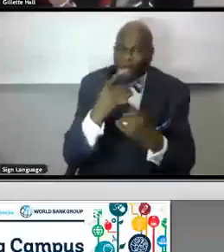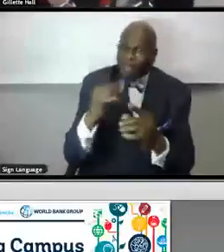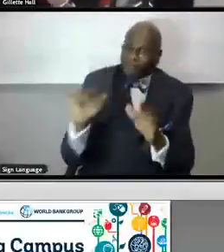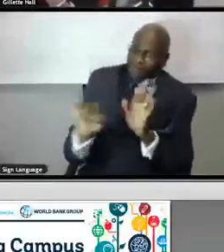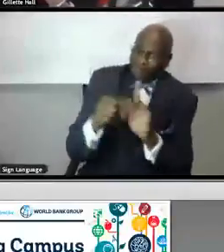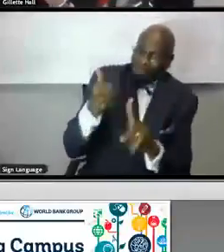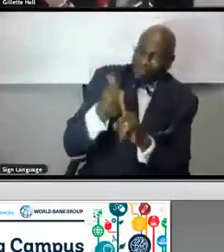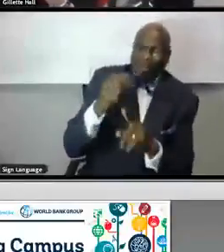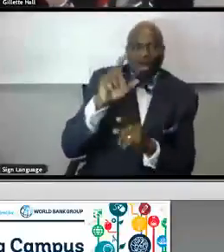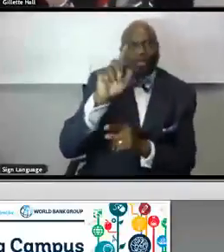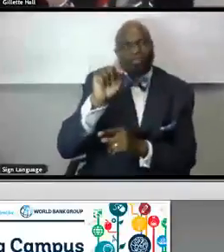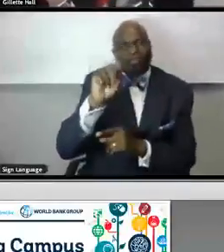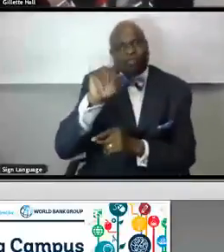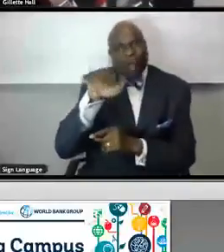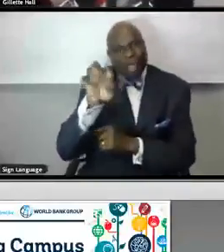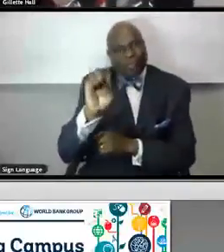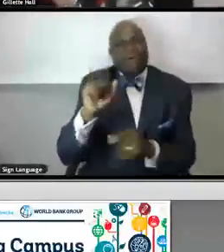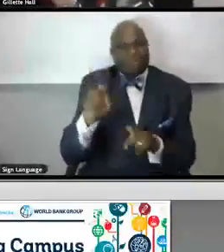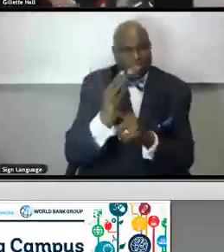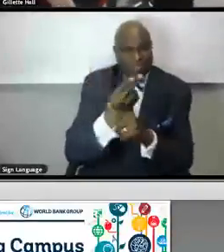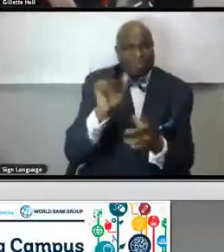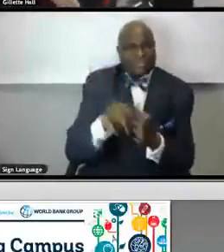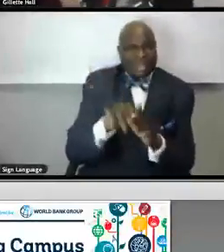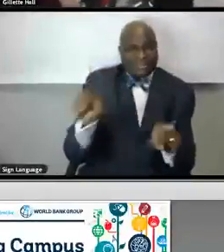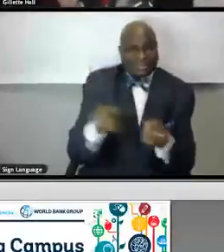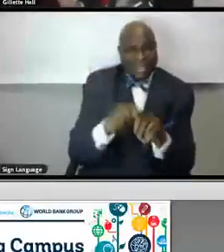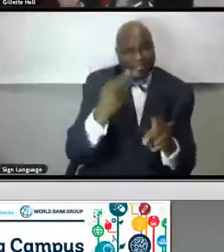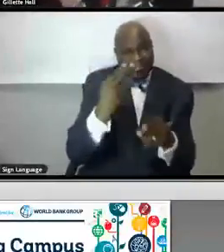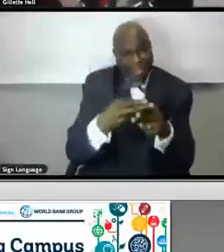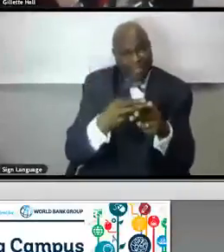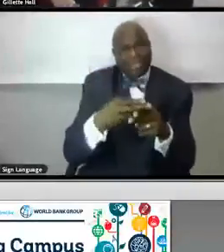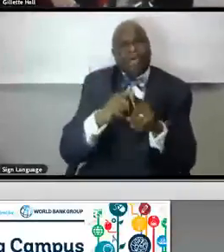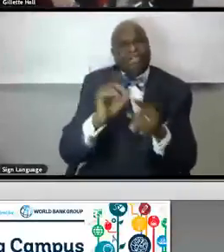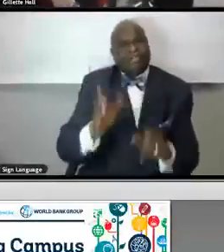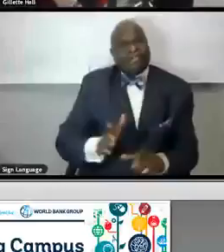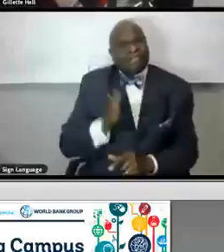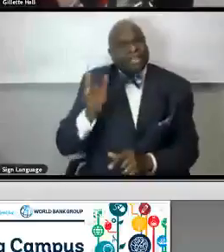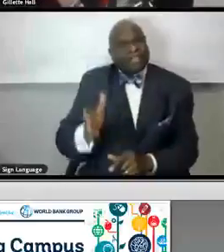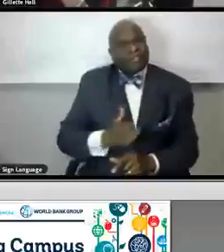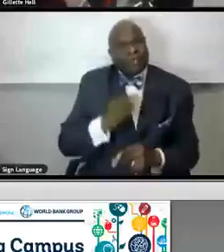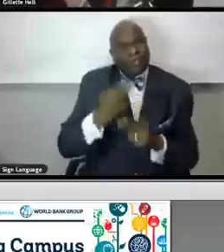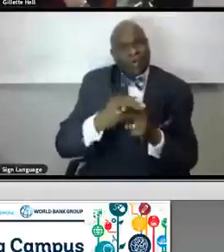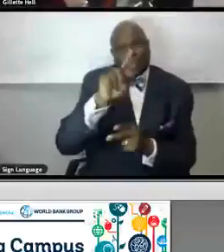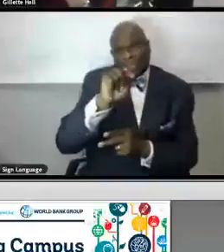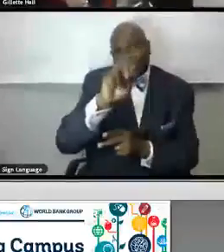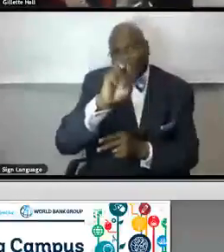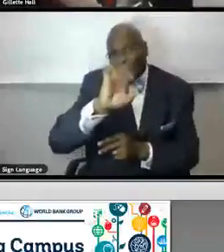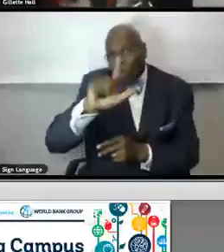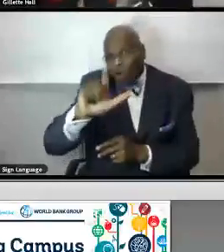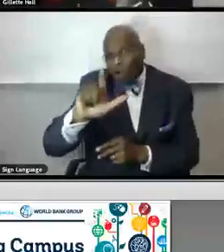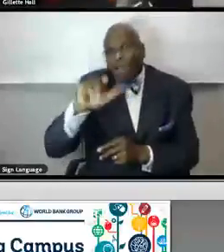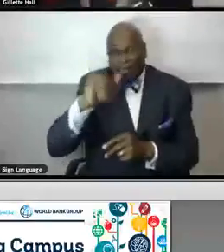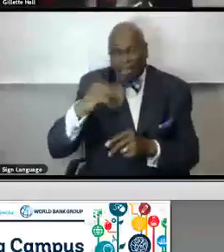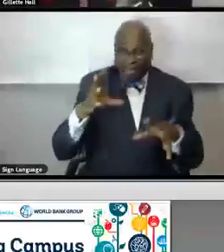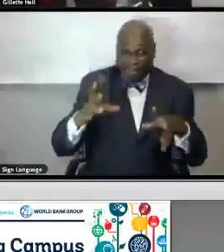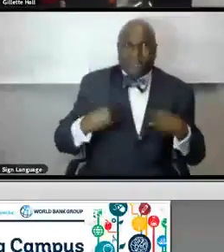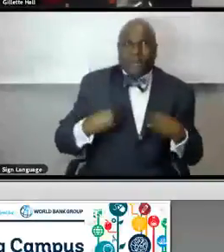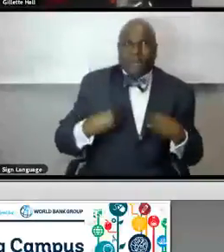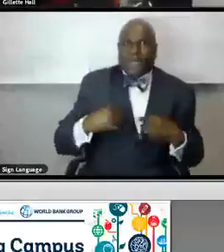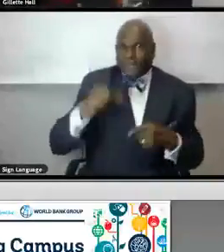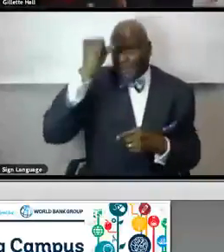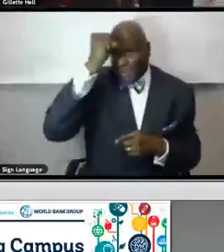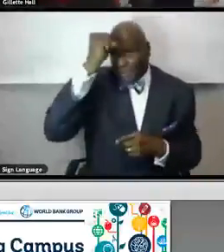themselves Adivasis, which is what we use as well. But the official term is tribals, and they accept that and embrace